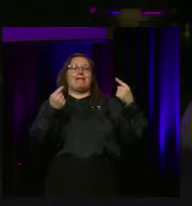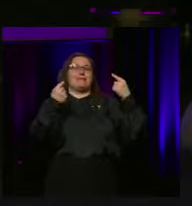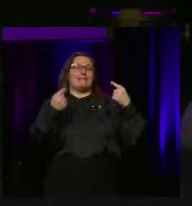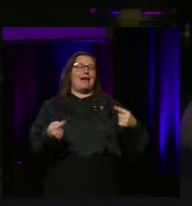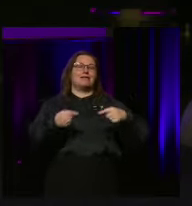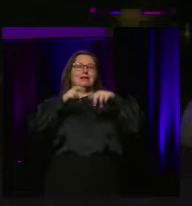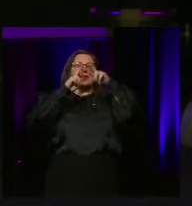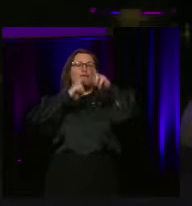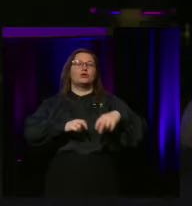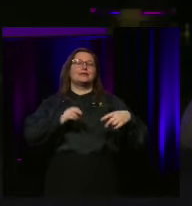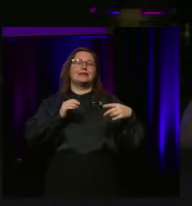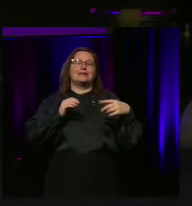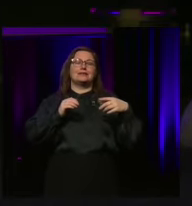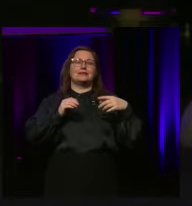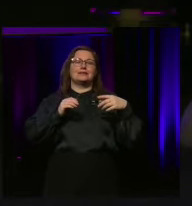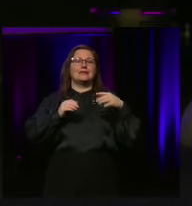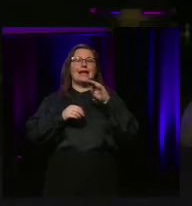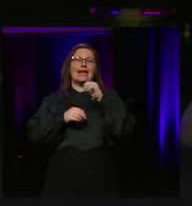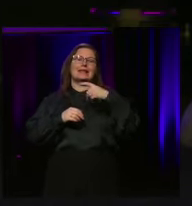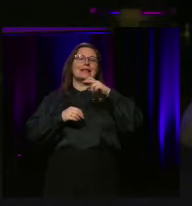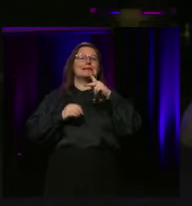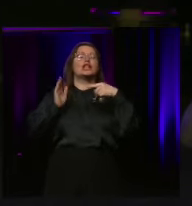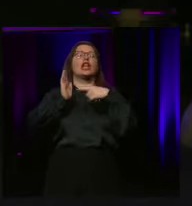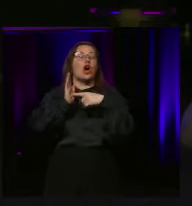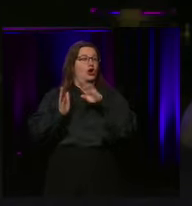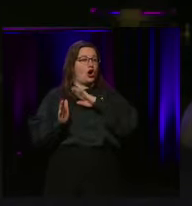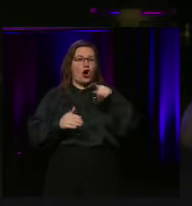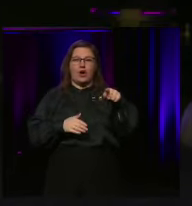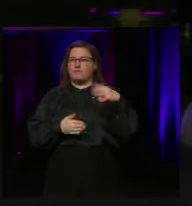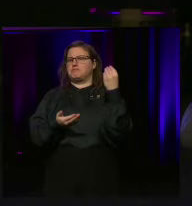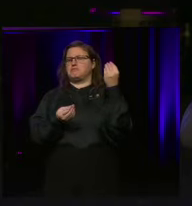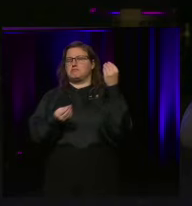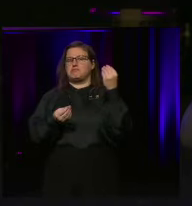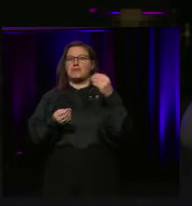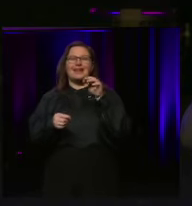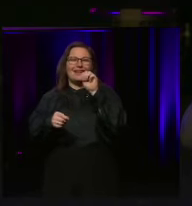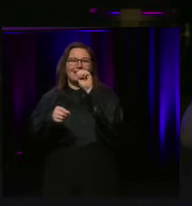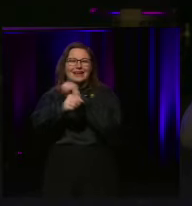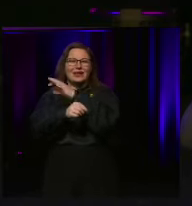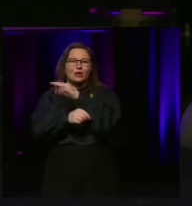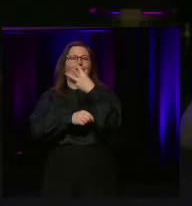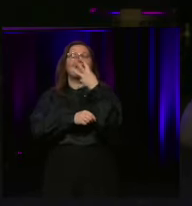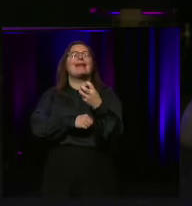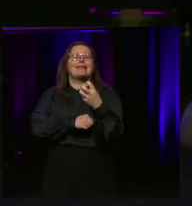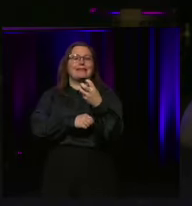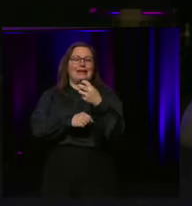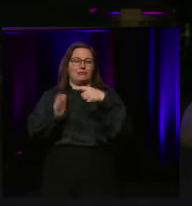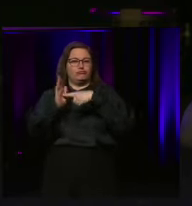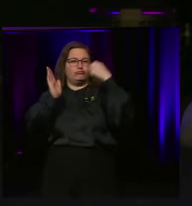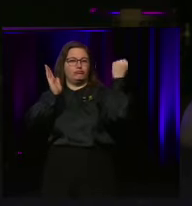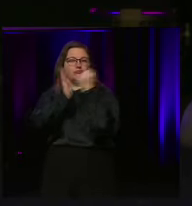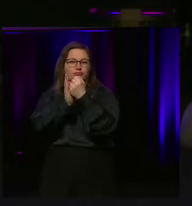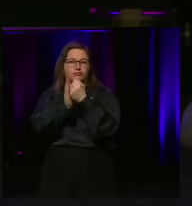research law, a research ethic law. It was put in place in 1930, and the background was a